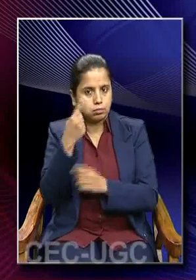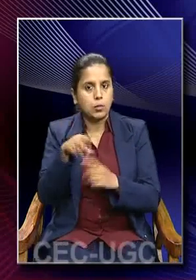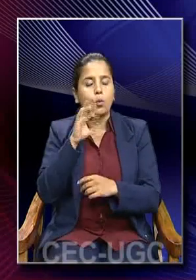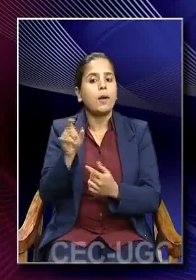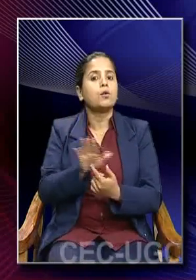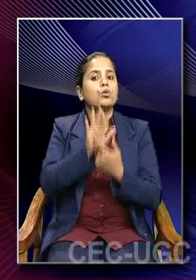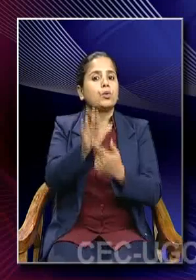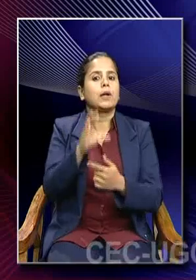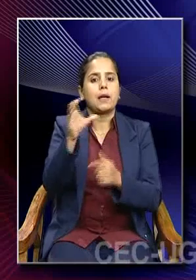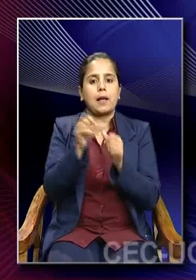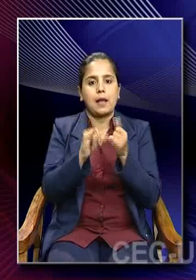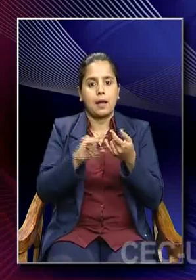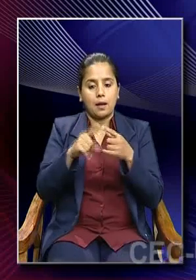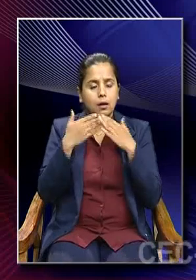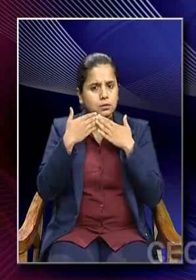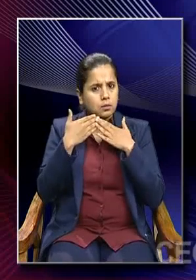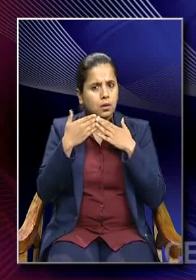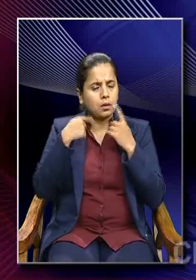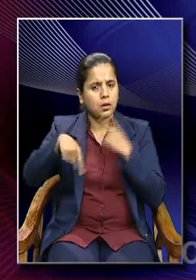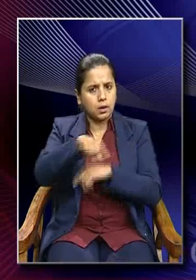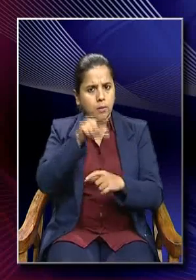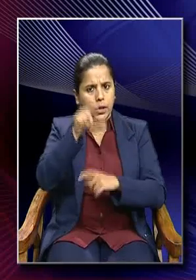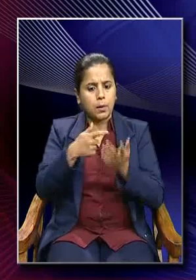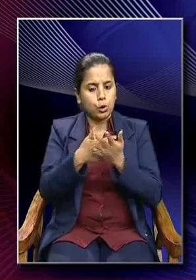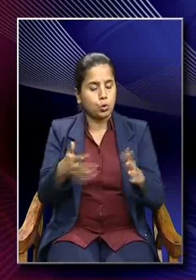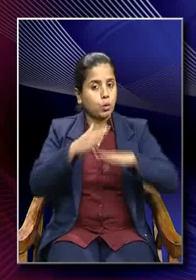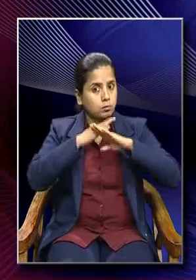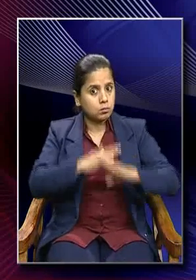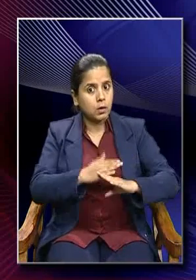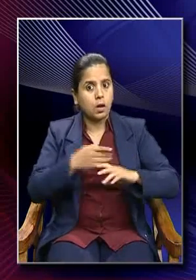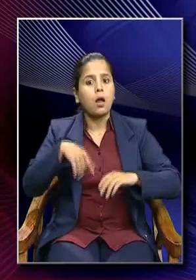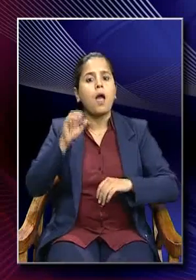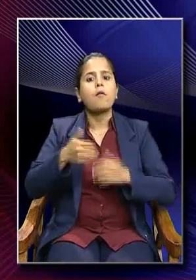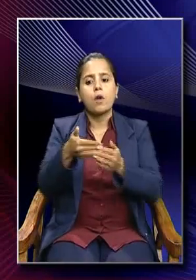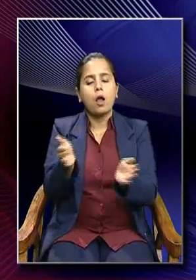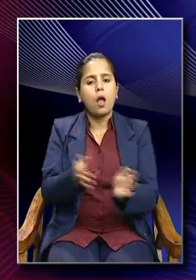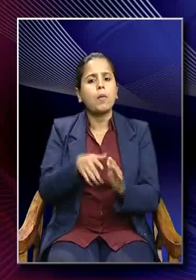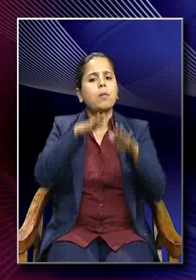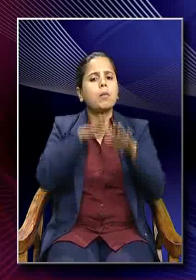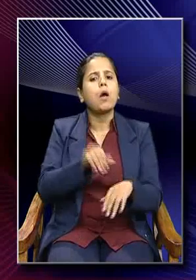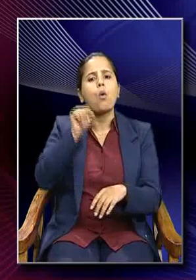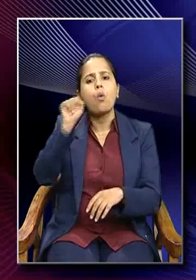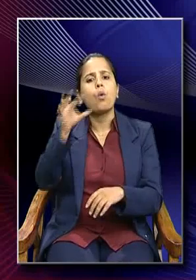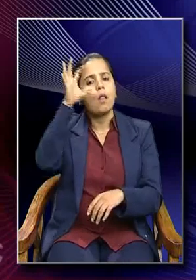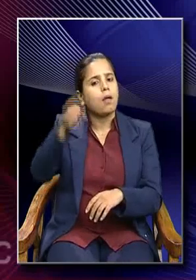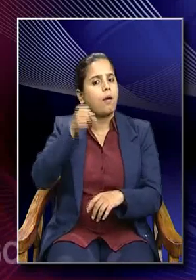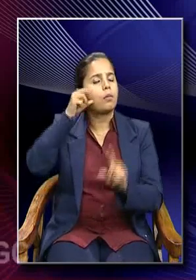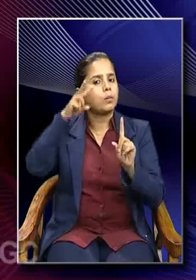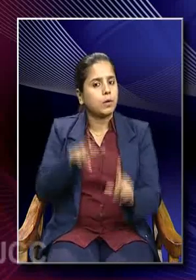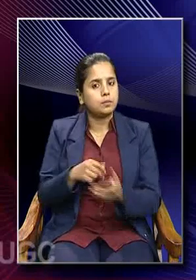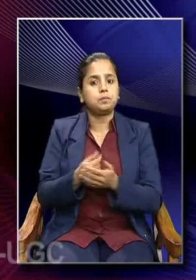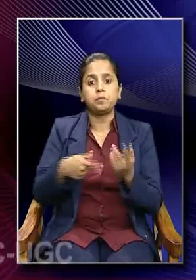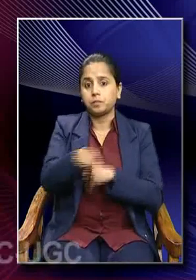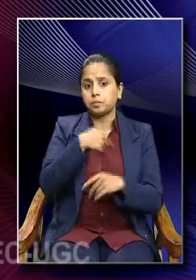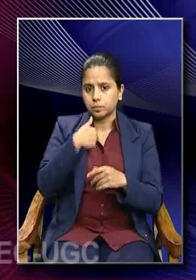case study of energy security of communities which are based on Gandhian perspective. So the case studies will be